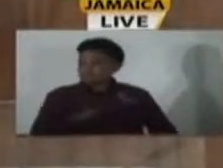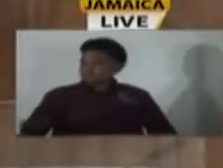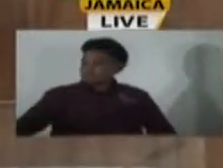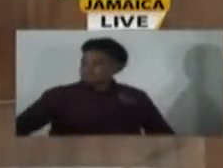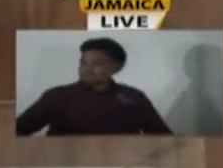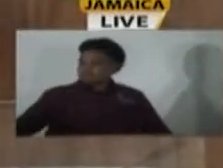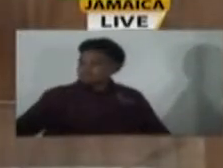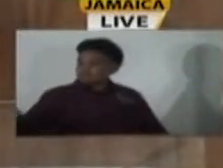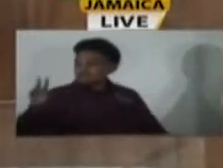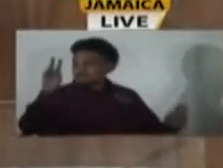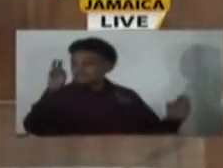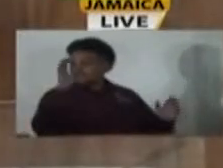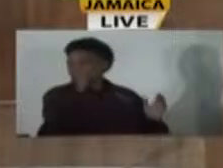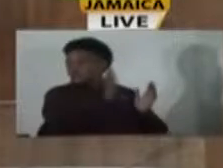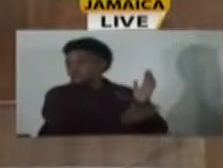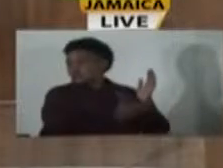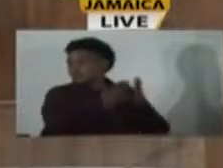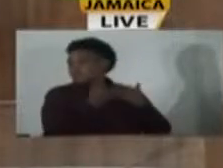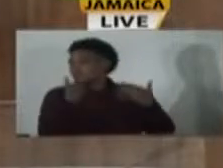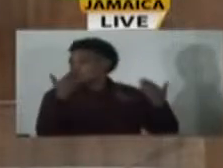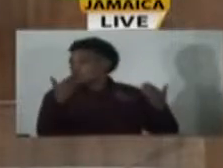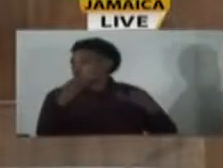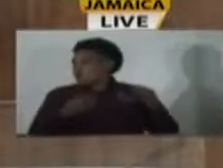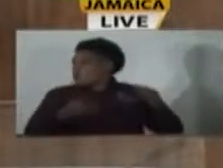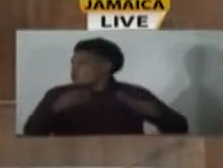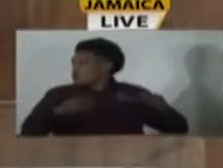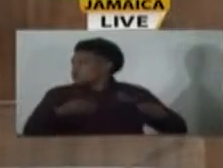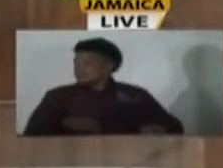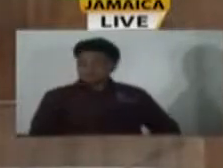matter comes to an end without going before the court.